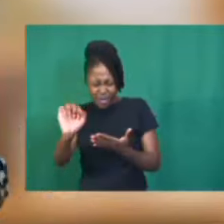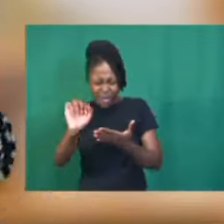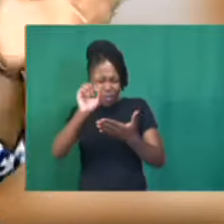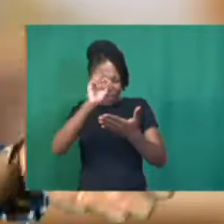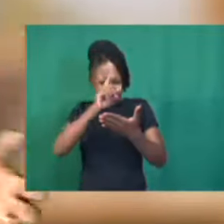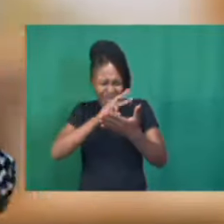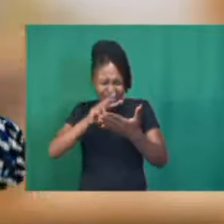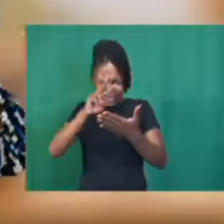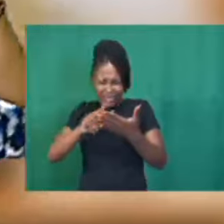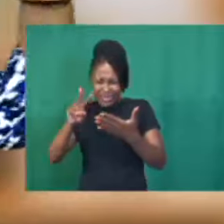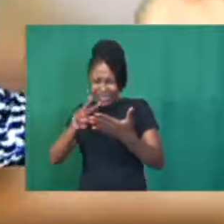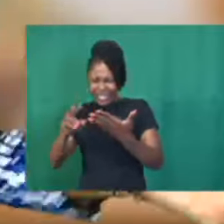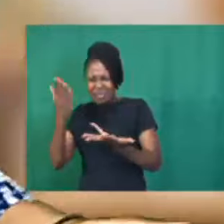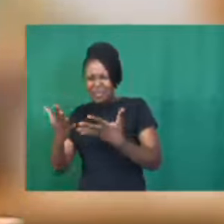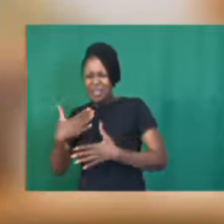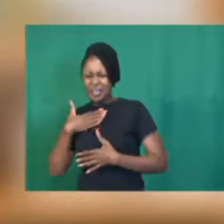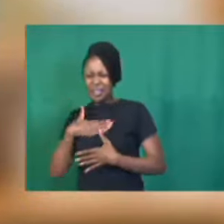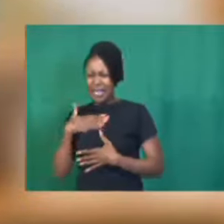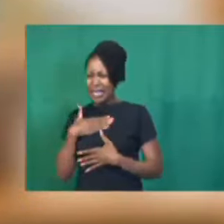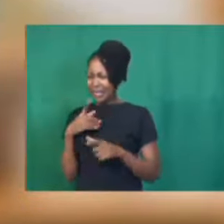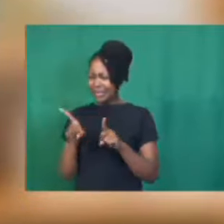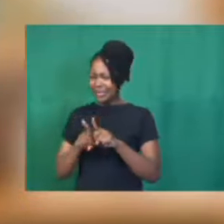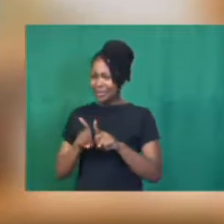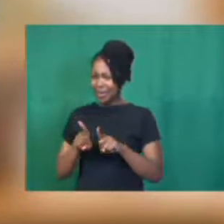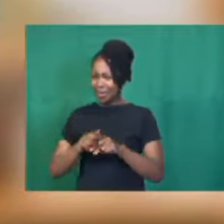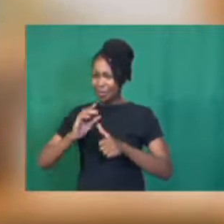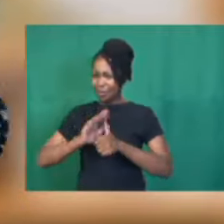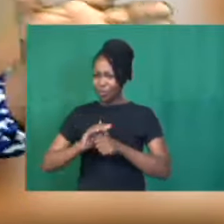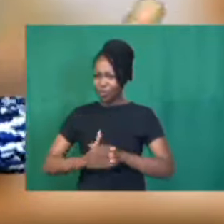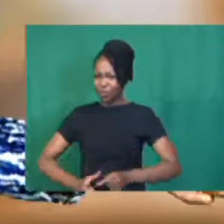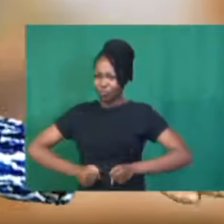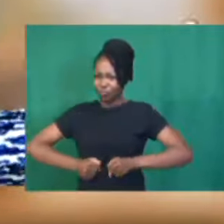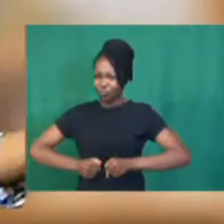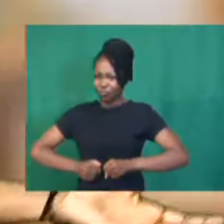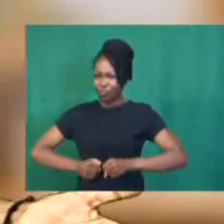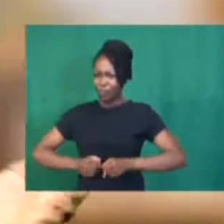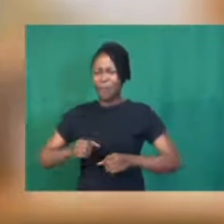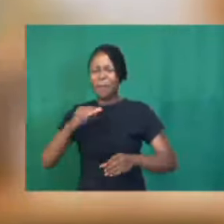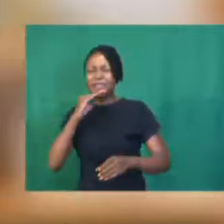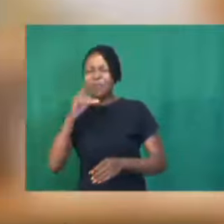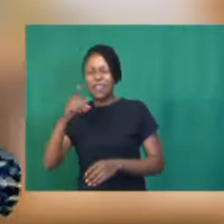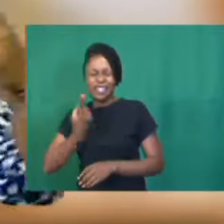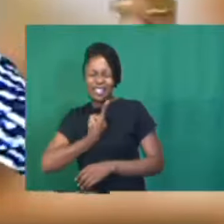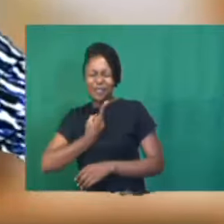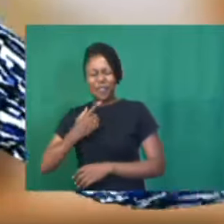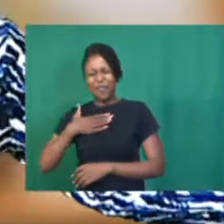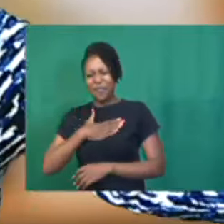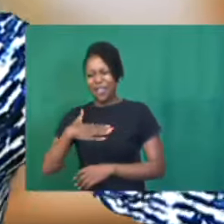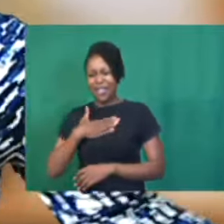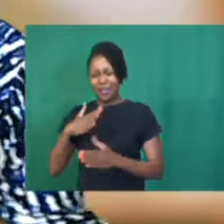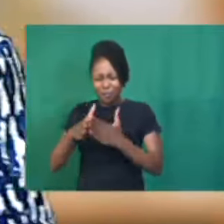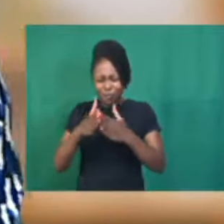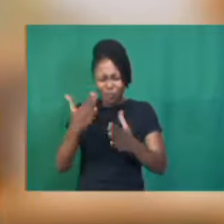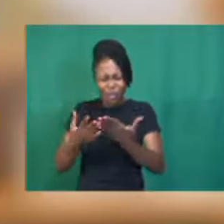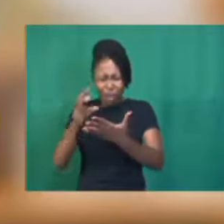something about presidents, you see them dining, then you find yourself experiencing those things. So we experience a